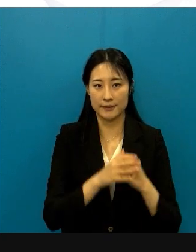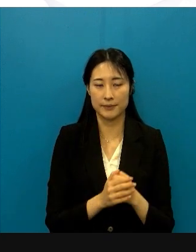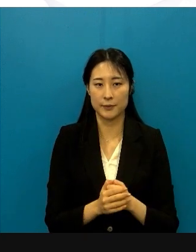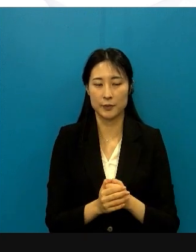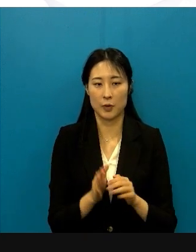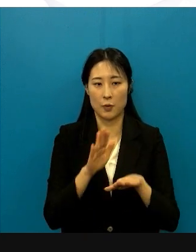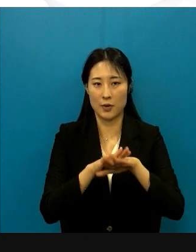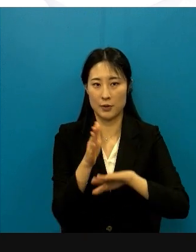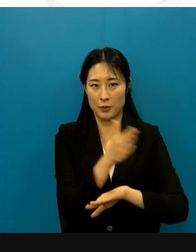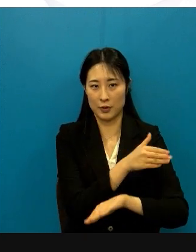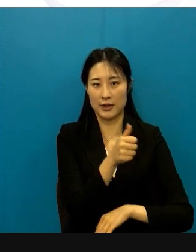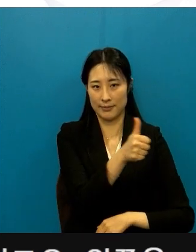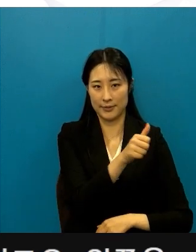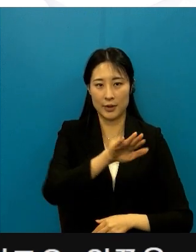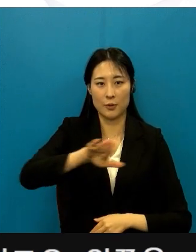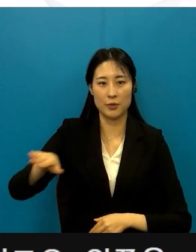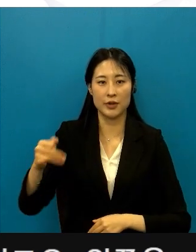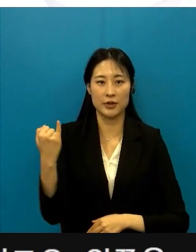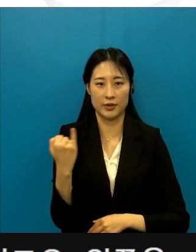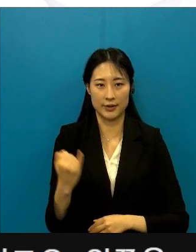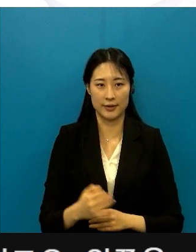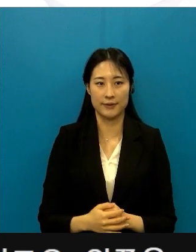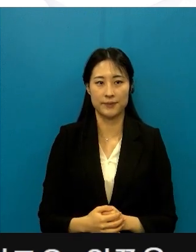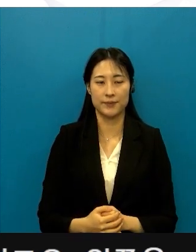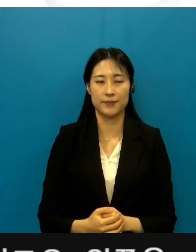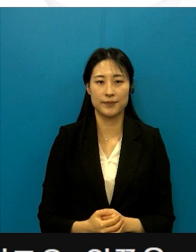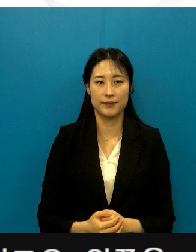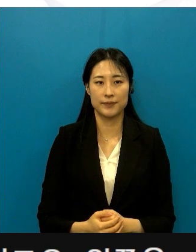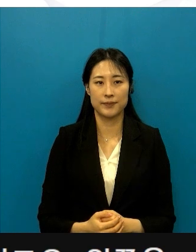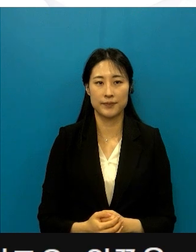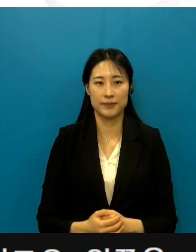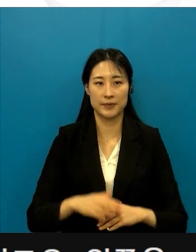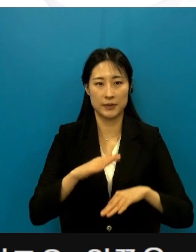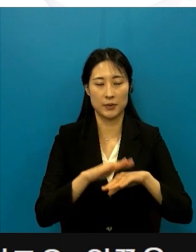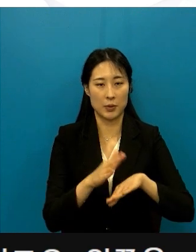on the left side and be brief about it.